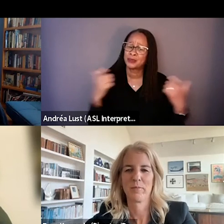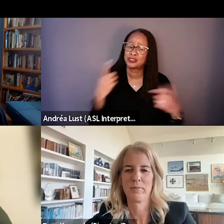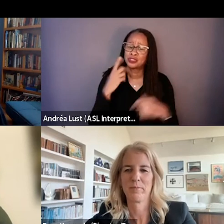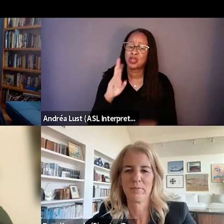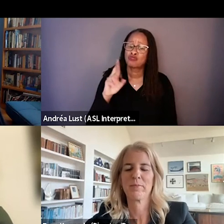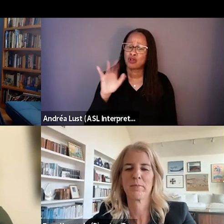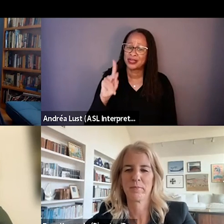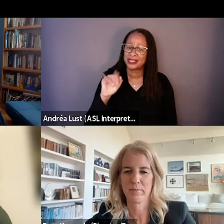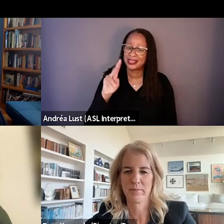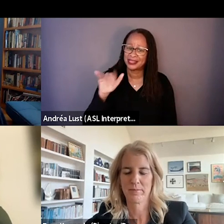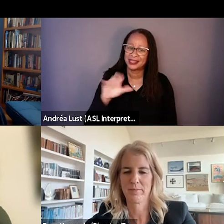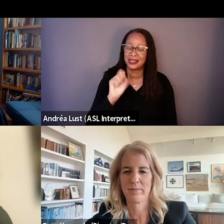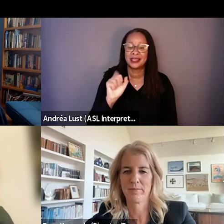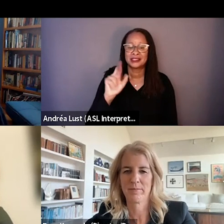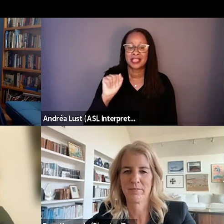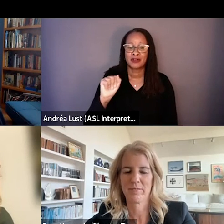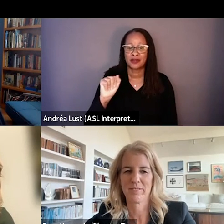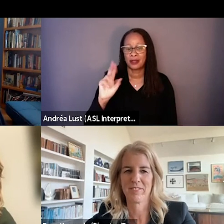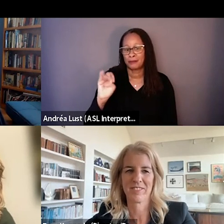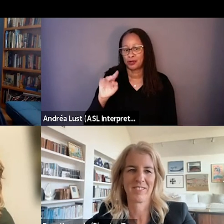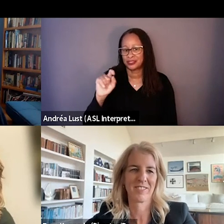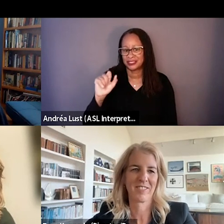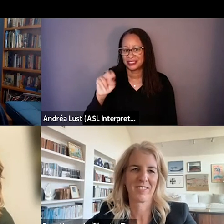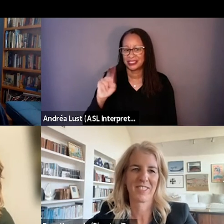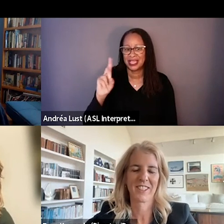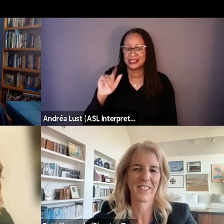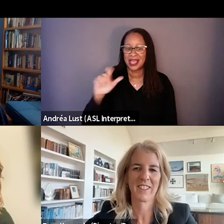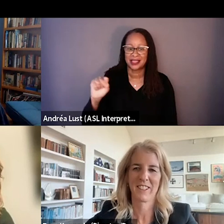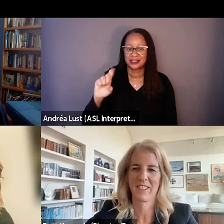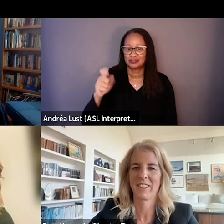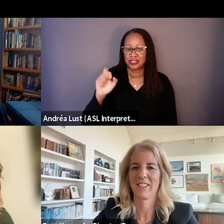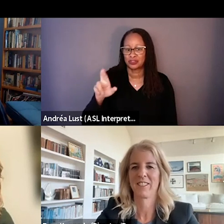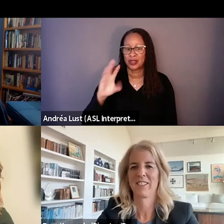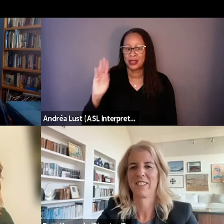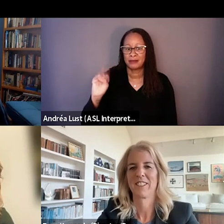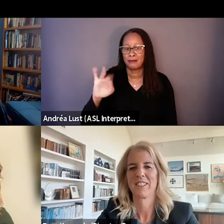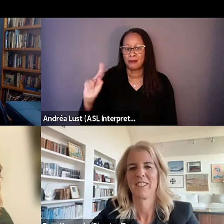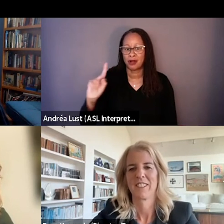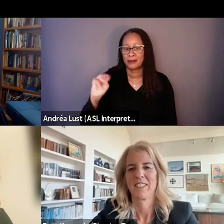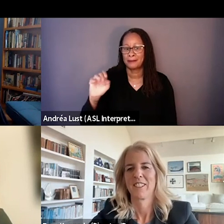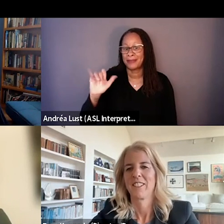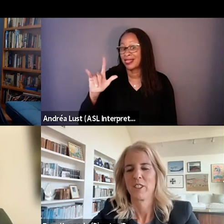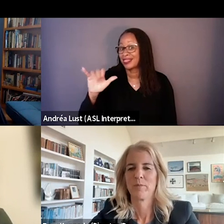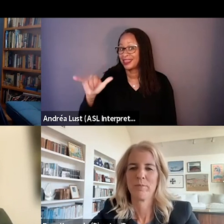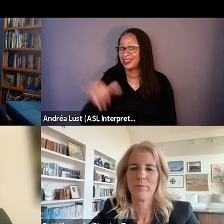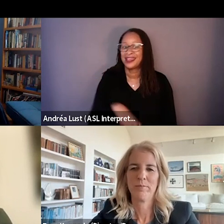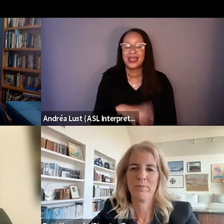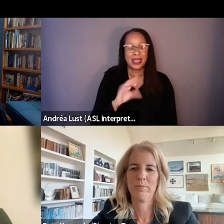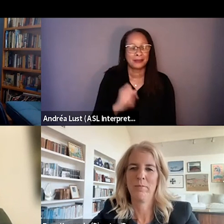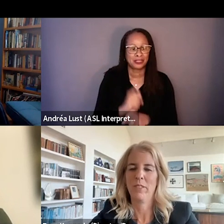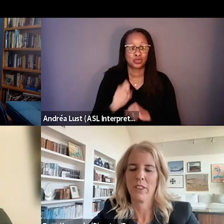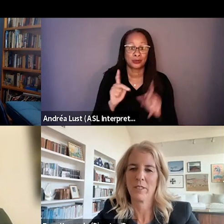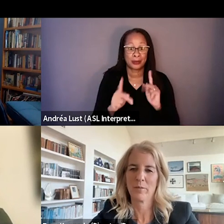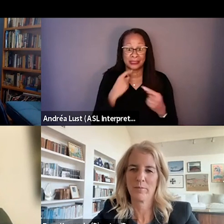Kennedy, Sara Bernstein, Dallas Rexer, and Mark Bailey. And be sure, those of you in the audience, to